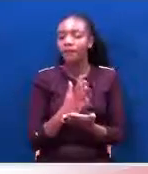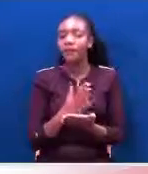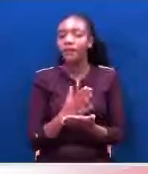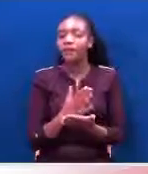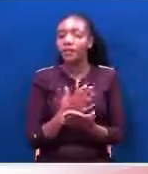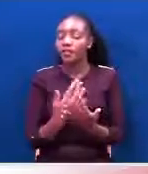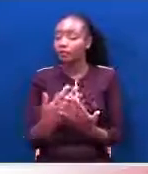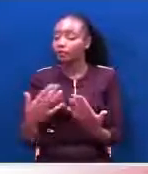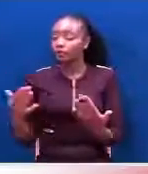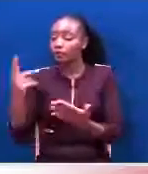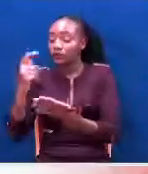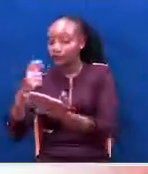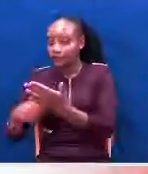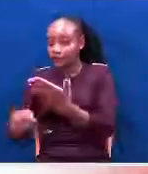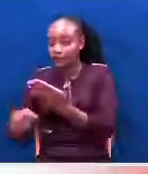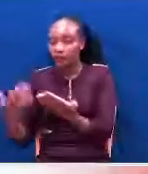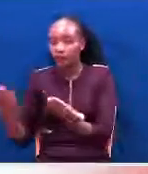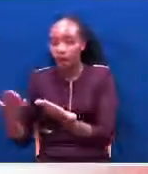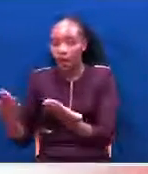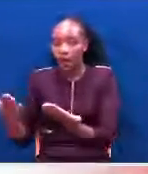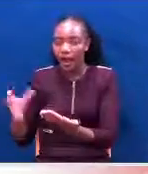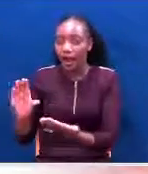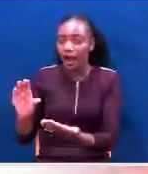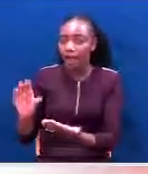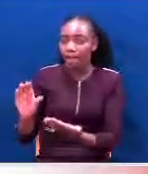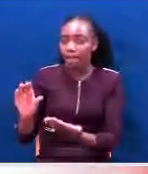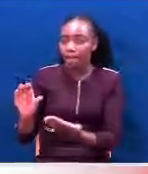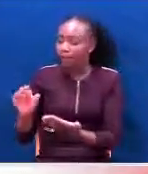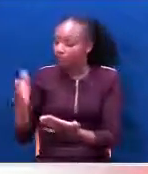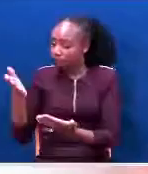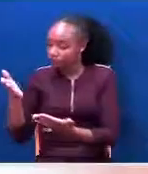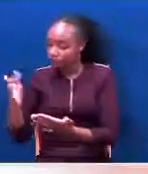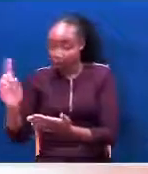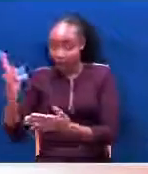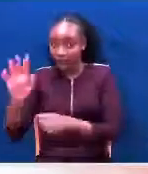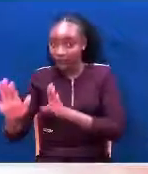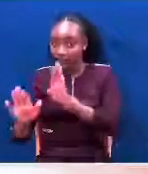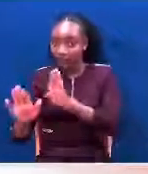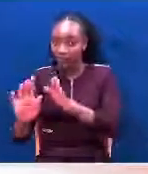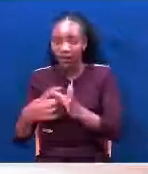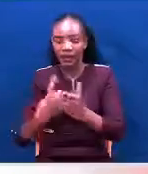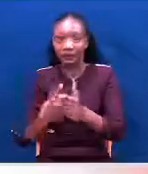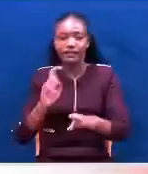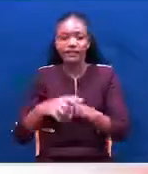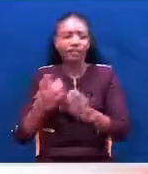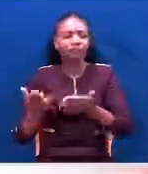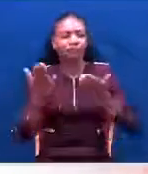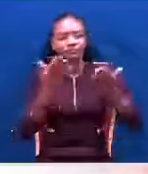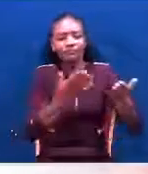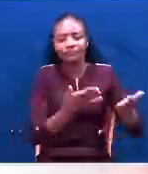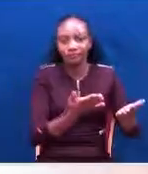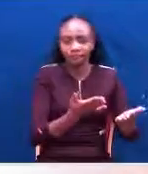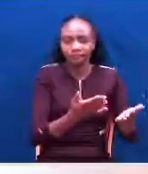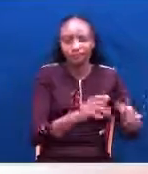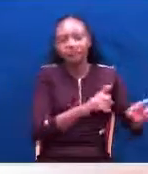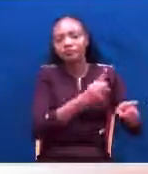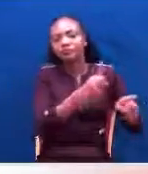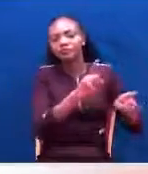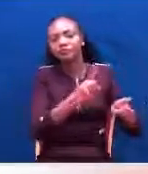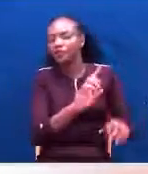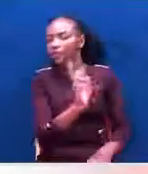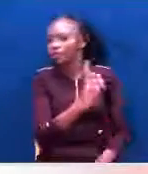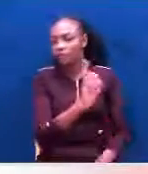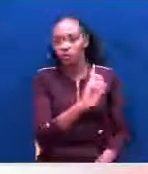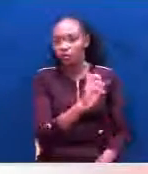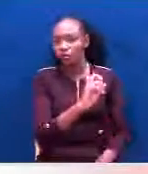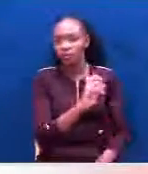are taxed at the origin. And people don't have to be taxed if you are carrying a fresh food from Nyandarua. You